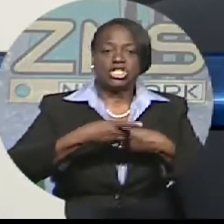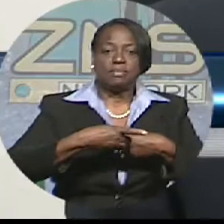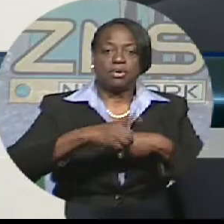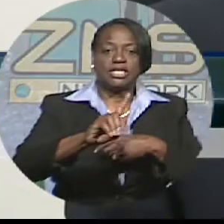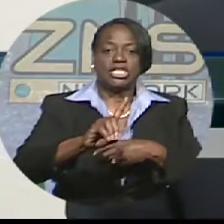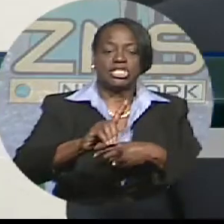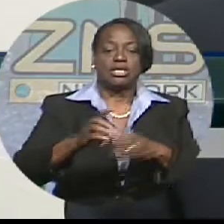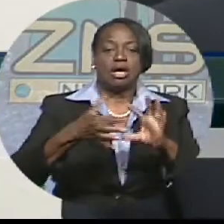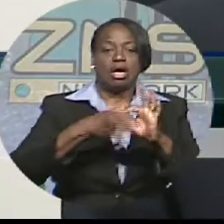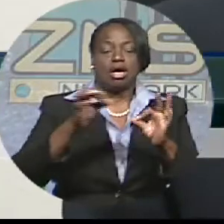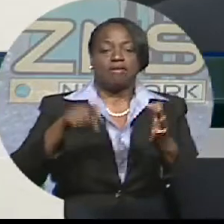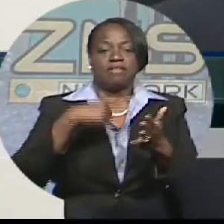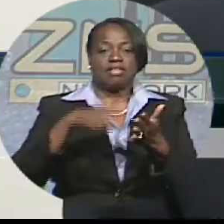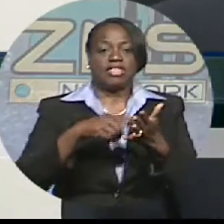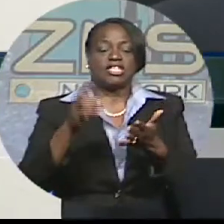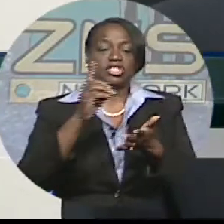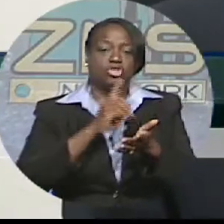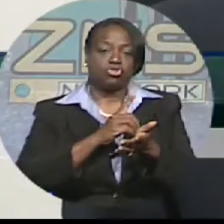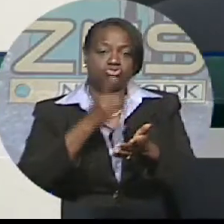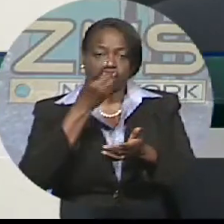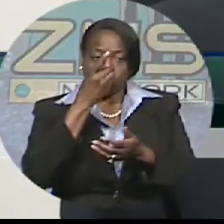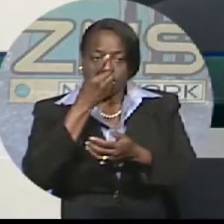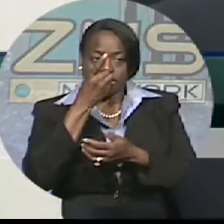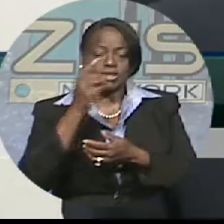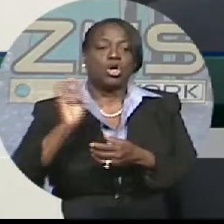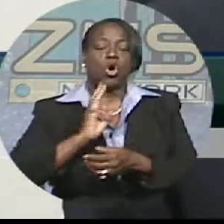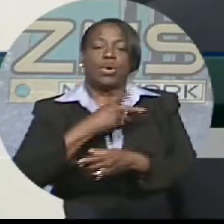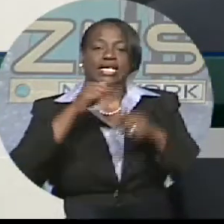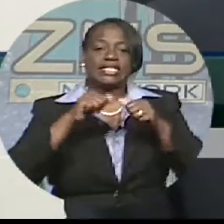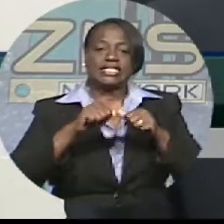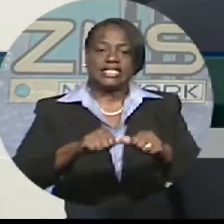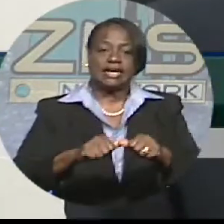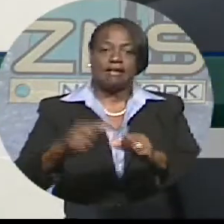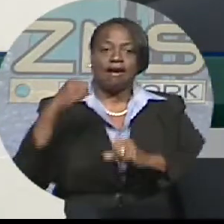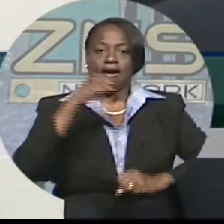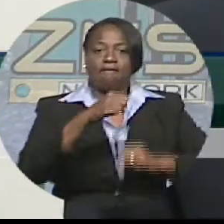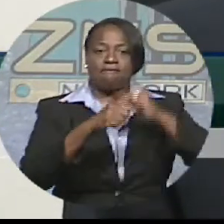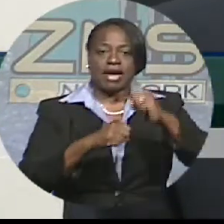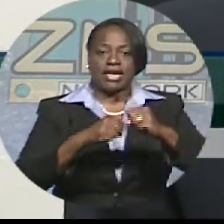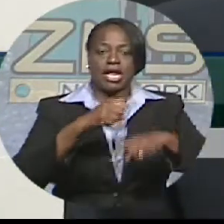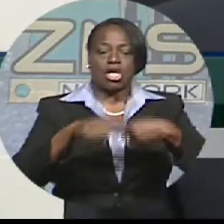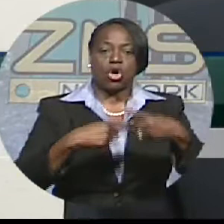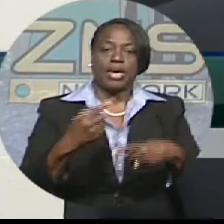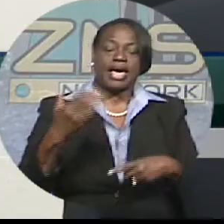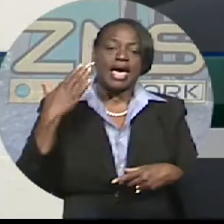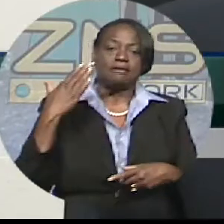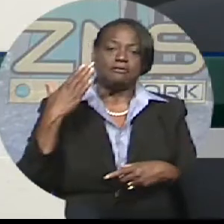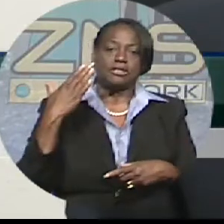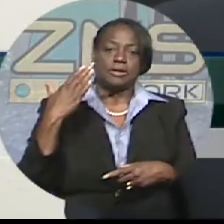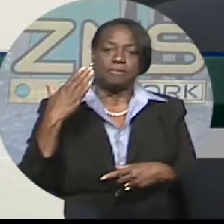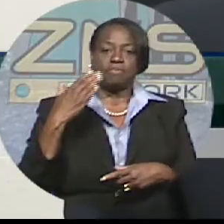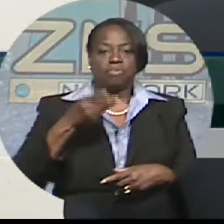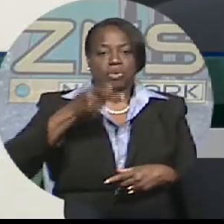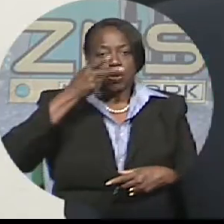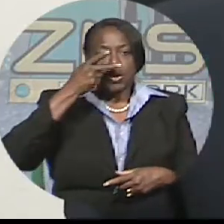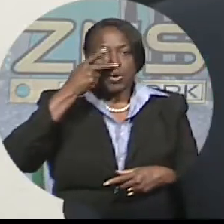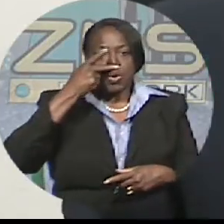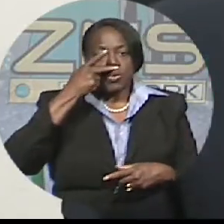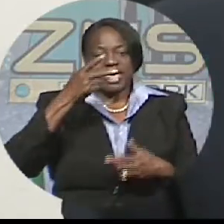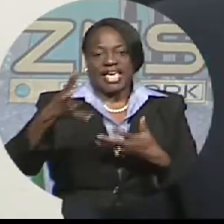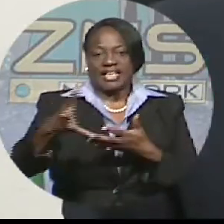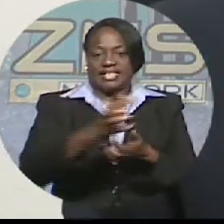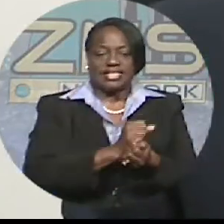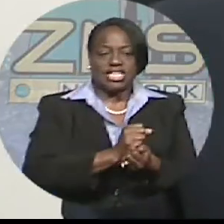to be able to say while we are still fighting and going after cocaine seizure,